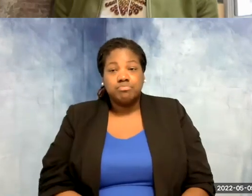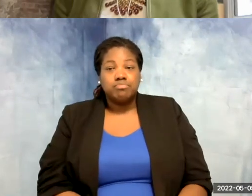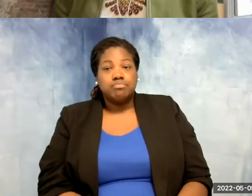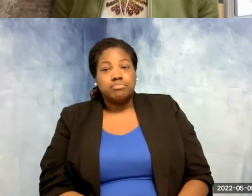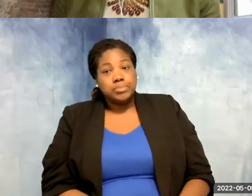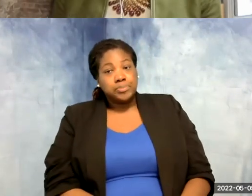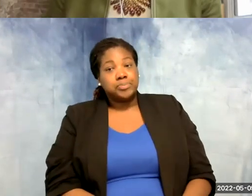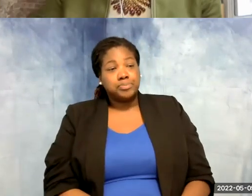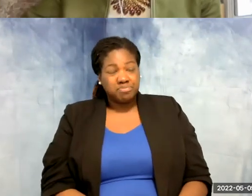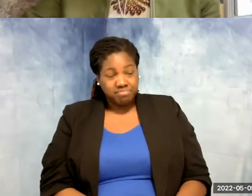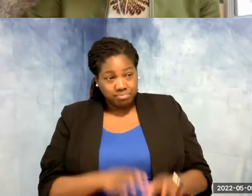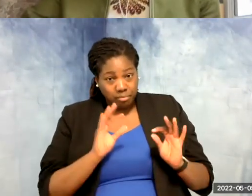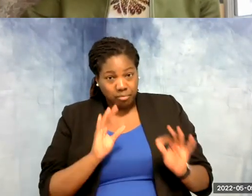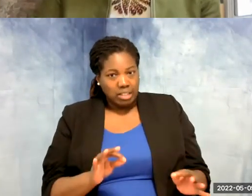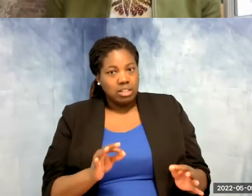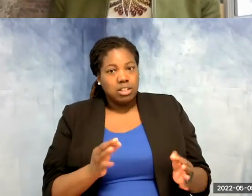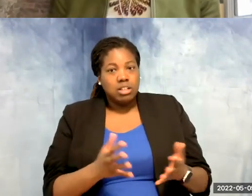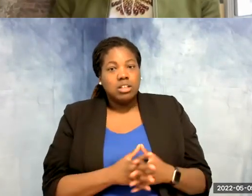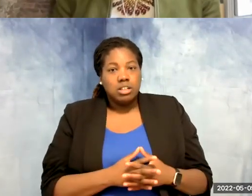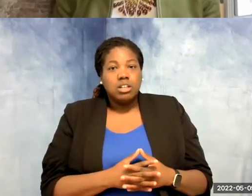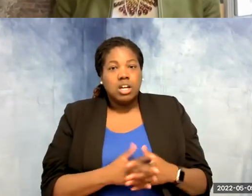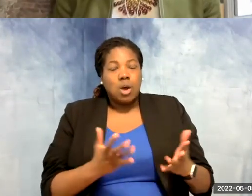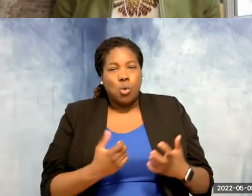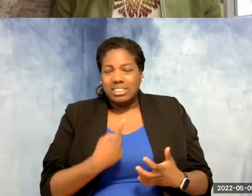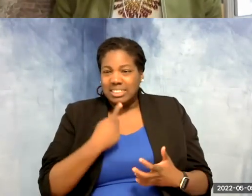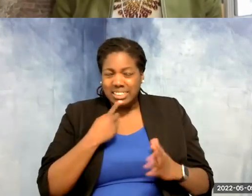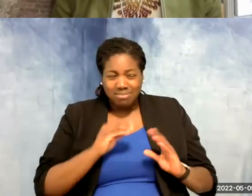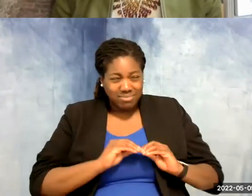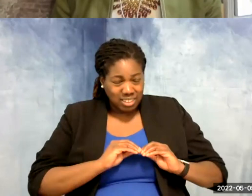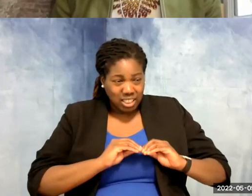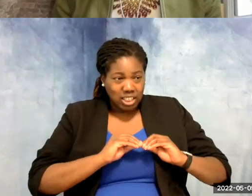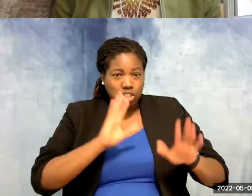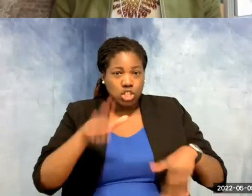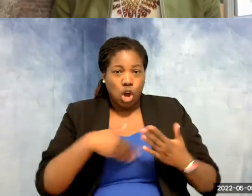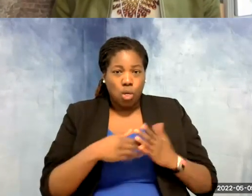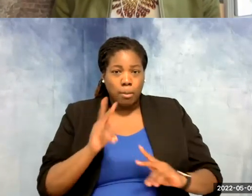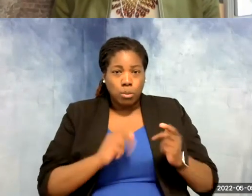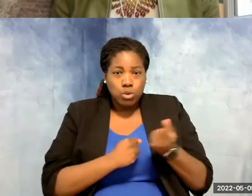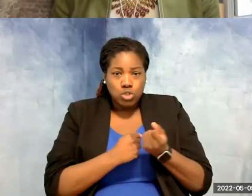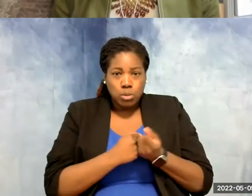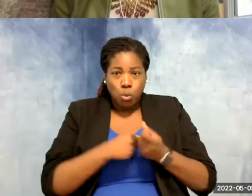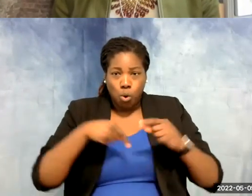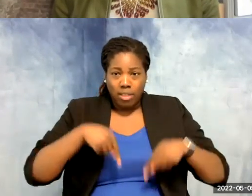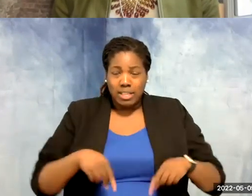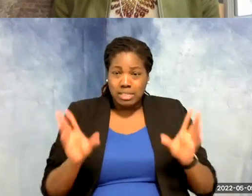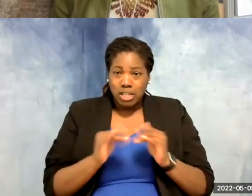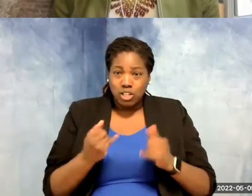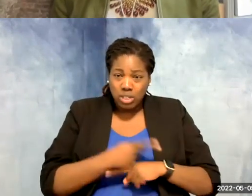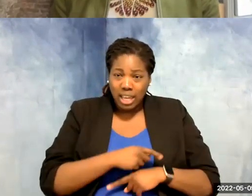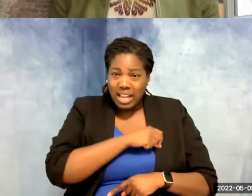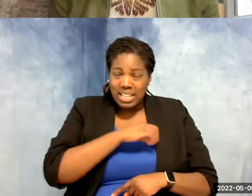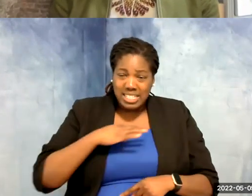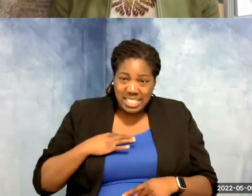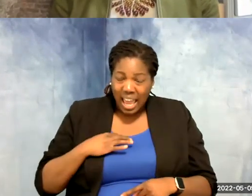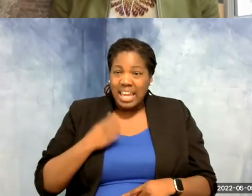Absolutely. I really want to just state really clearly to all our supporters on this call today, our staff and our